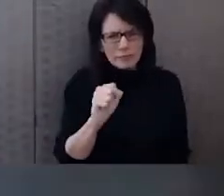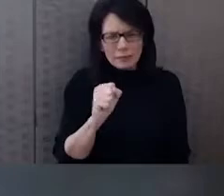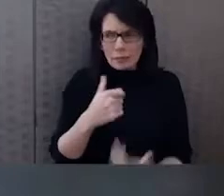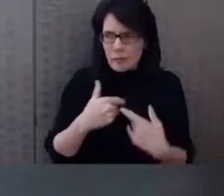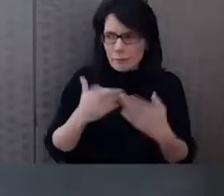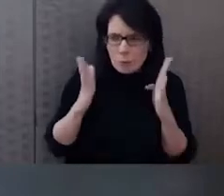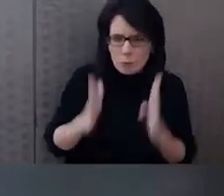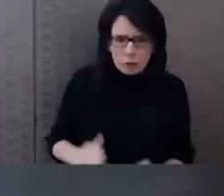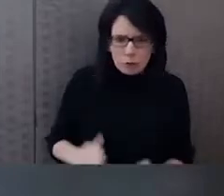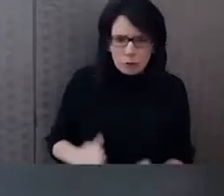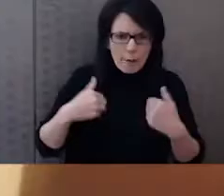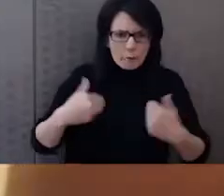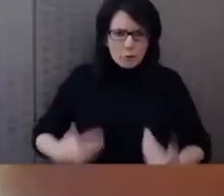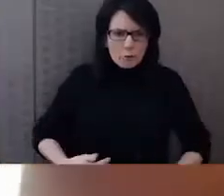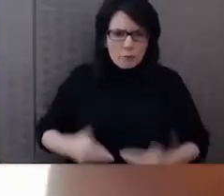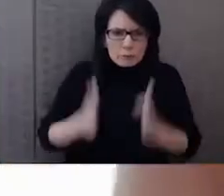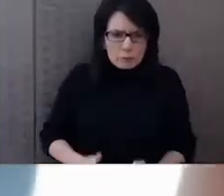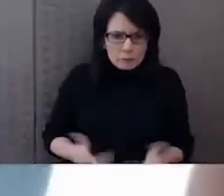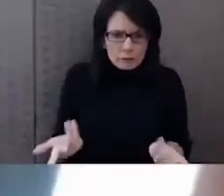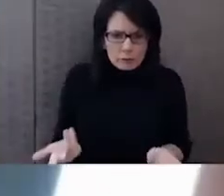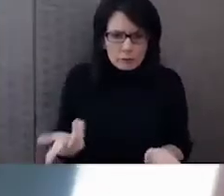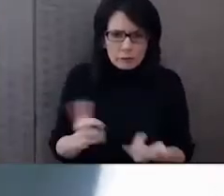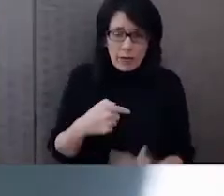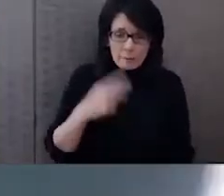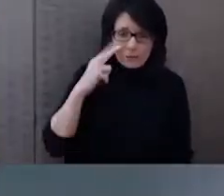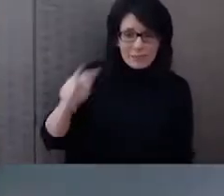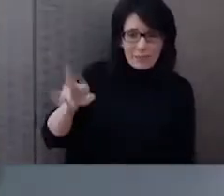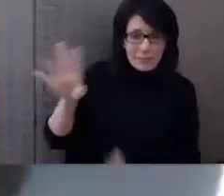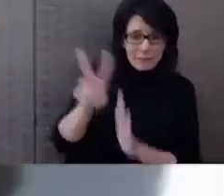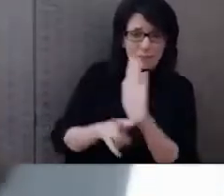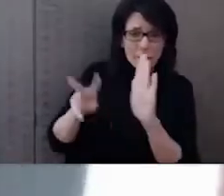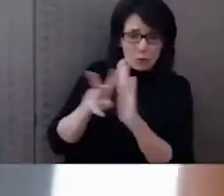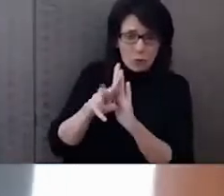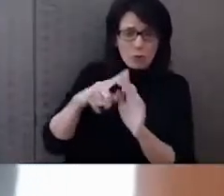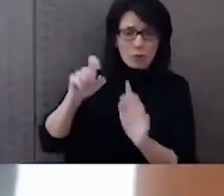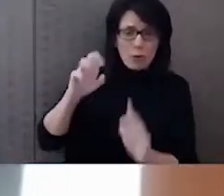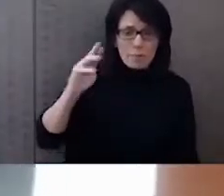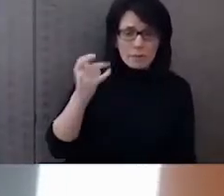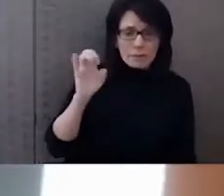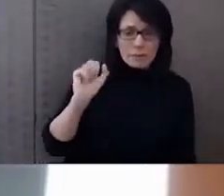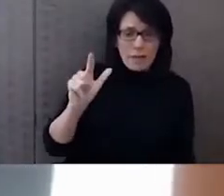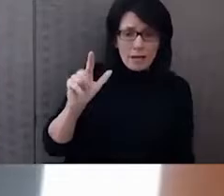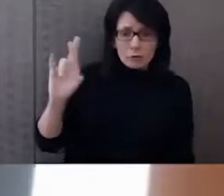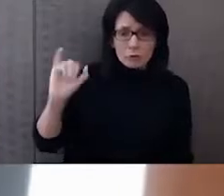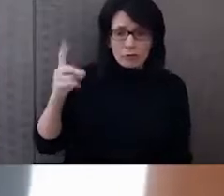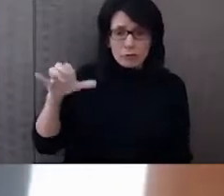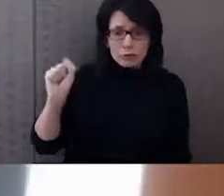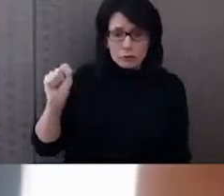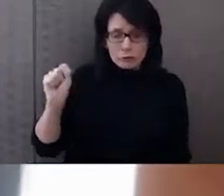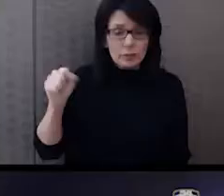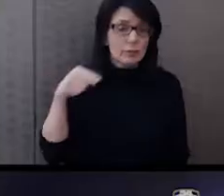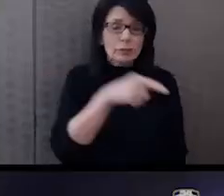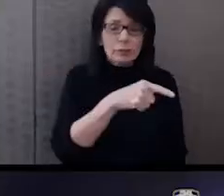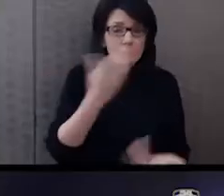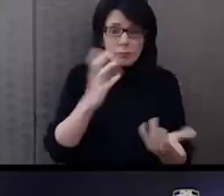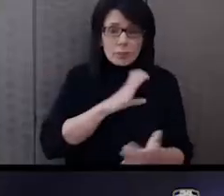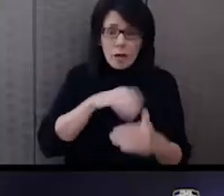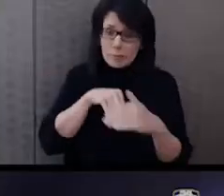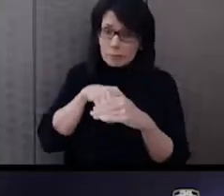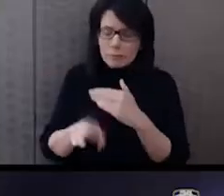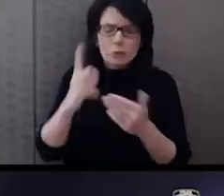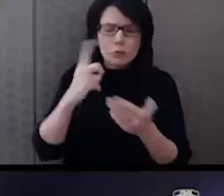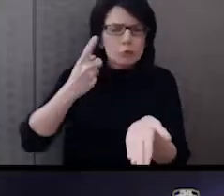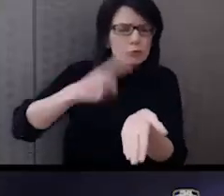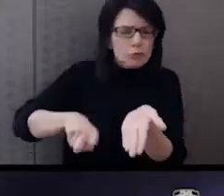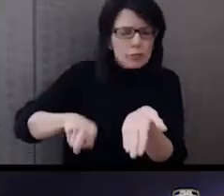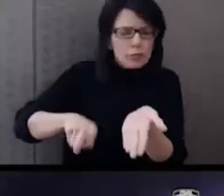I'm a person who lives with a mental health condition. When I watched Miguel Richards' video, I was really scared because the cops came for a wellness check. The man's